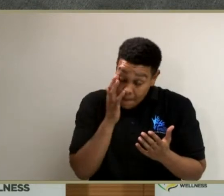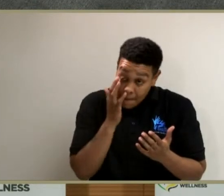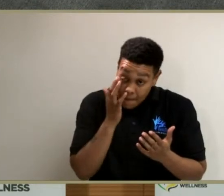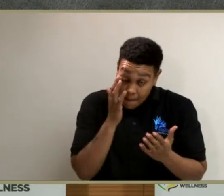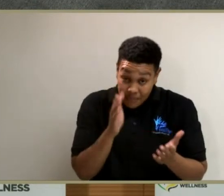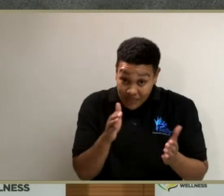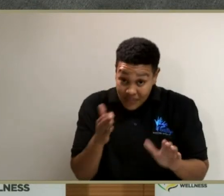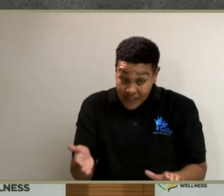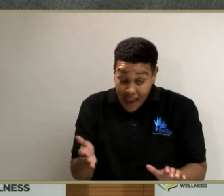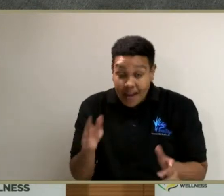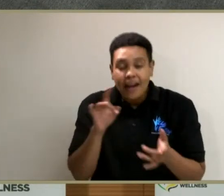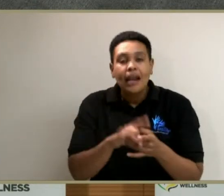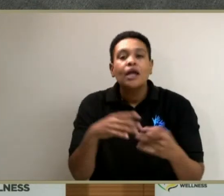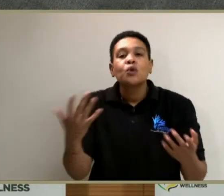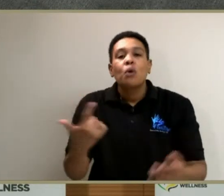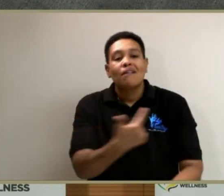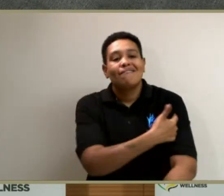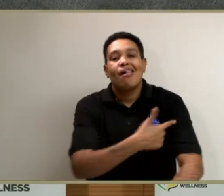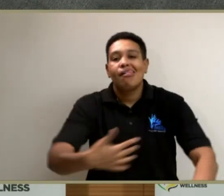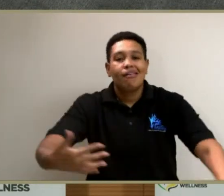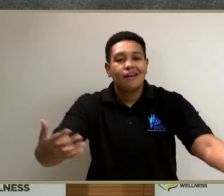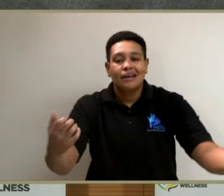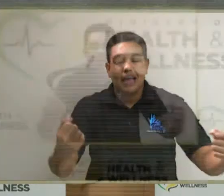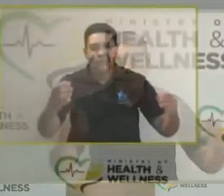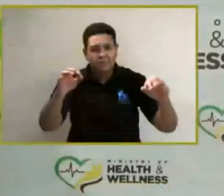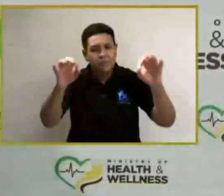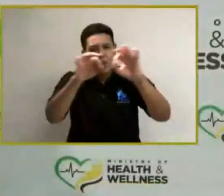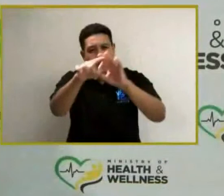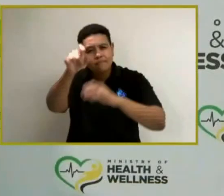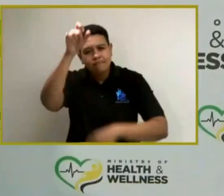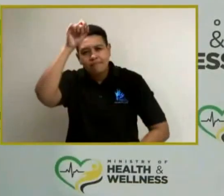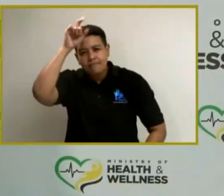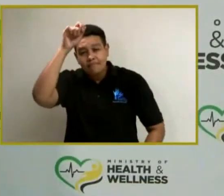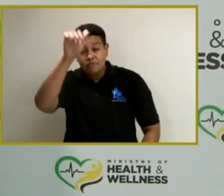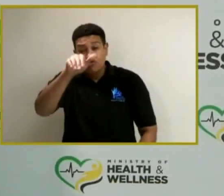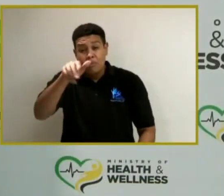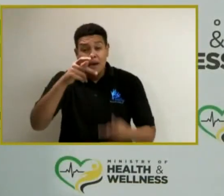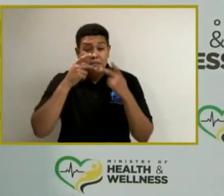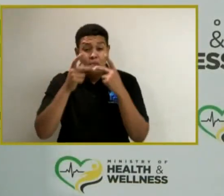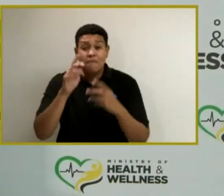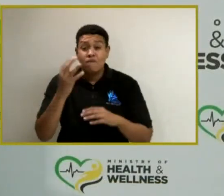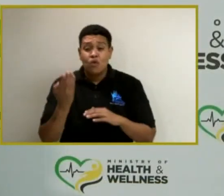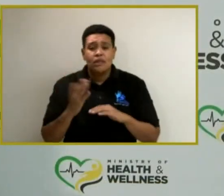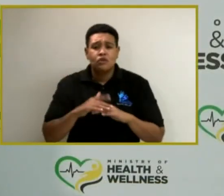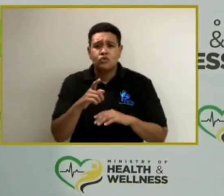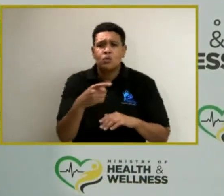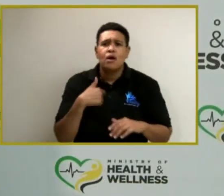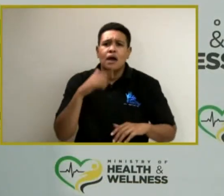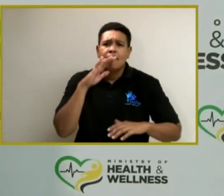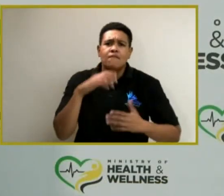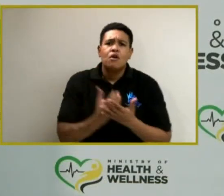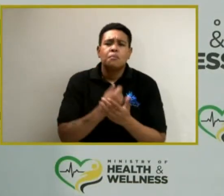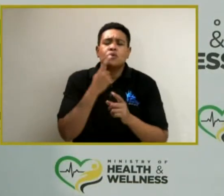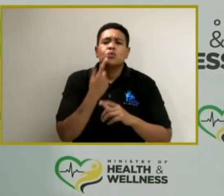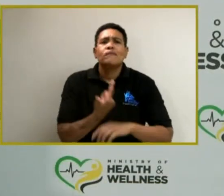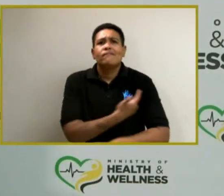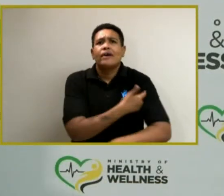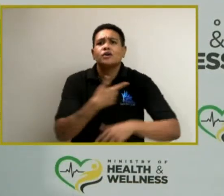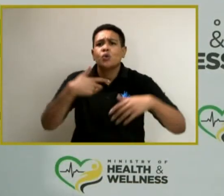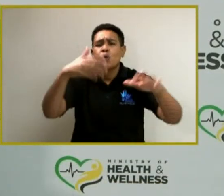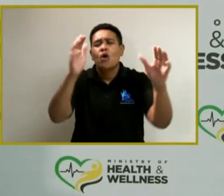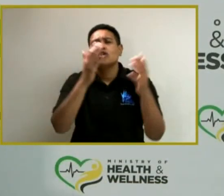unvaccinated status. And I think that's so important. So I want to remind the public that even in this fourth wave, you do have an opportunity to get vaccinated.